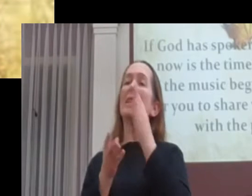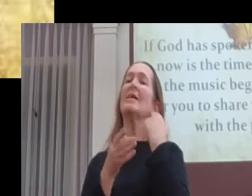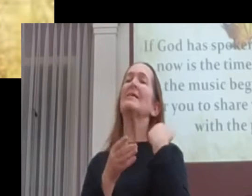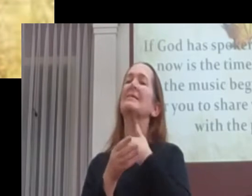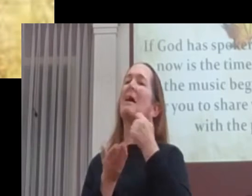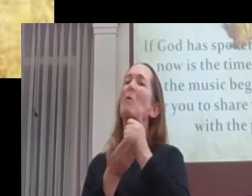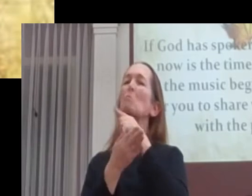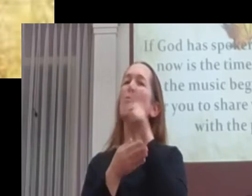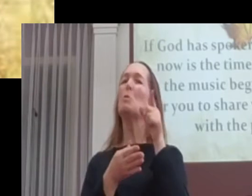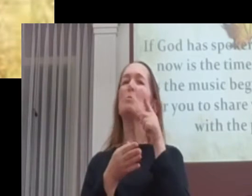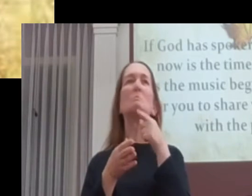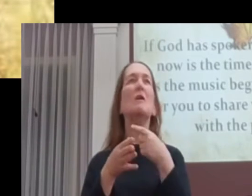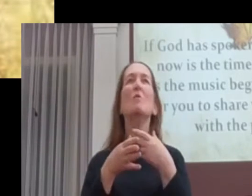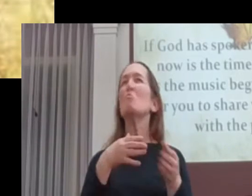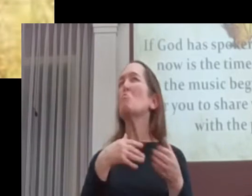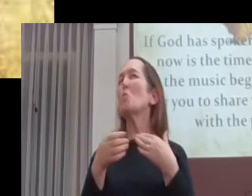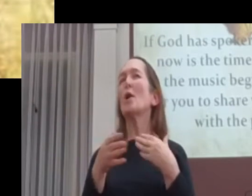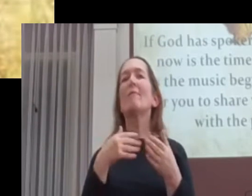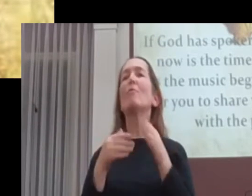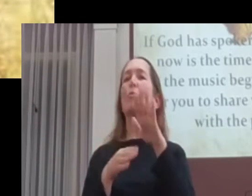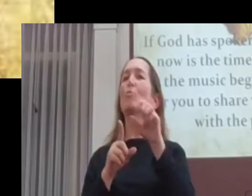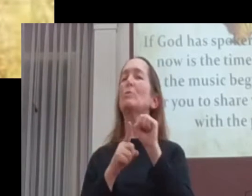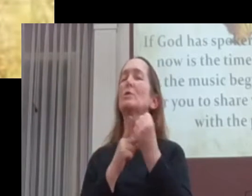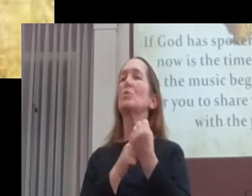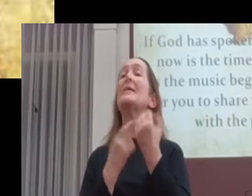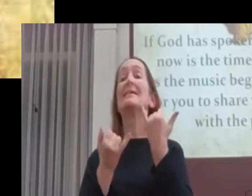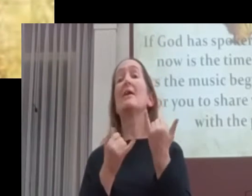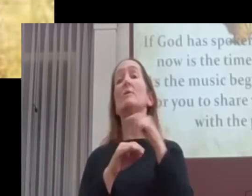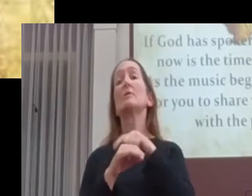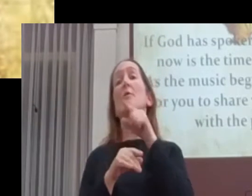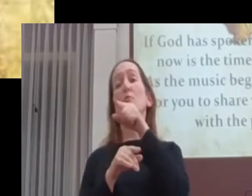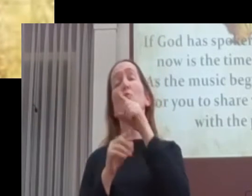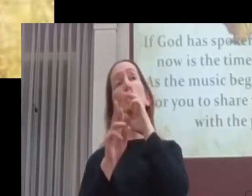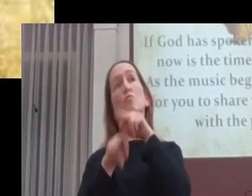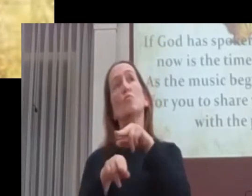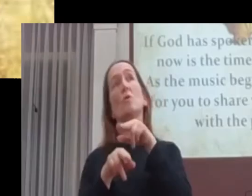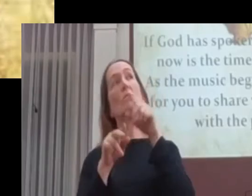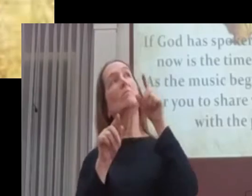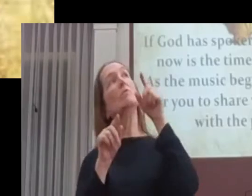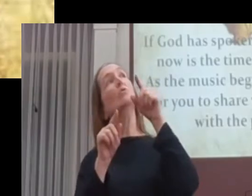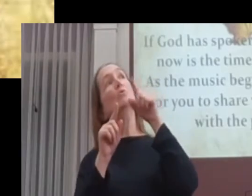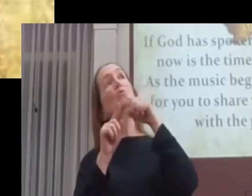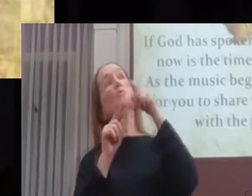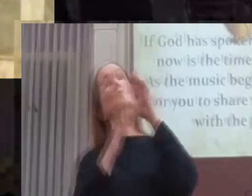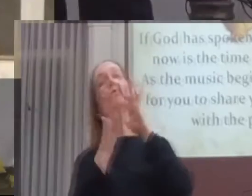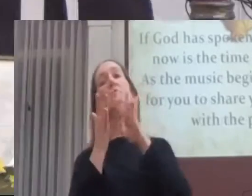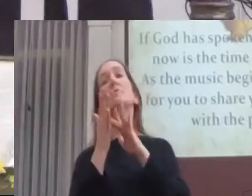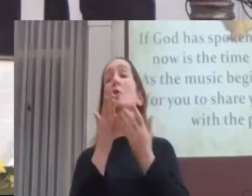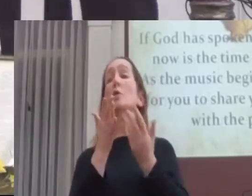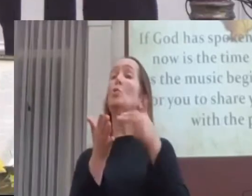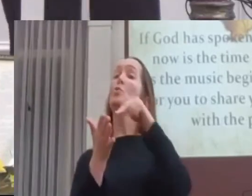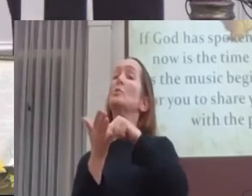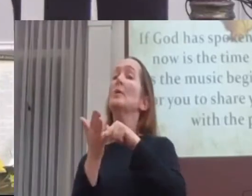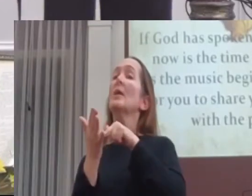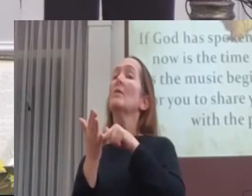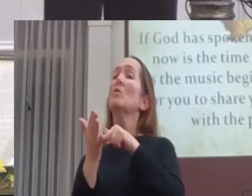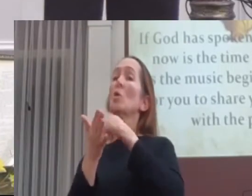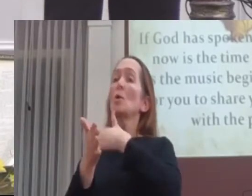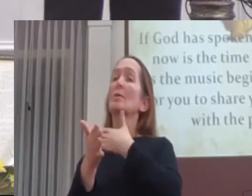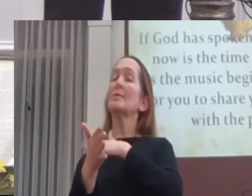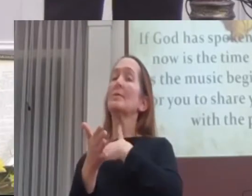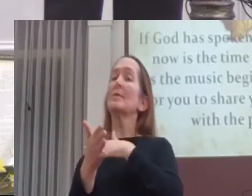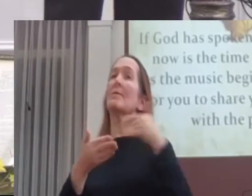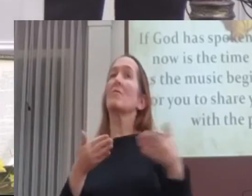And pursue that with all diligence. Let us help you with that, whatever the situation. But now is the time for you to respond to Him. As